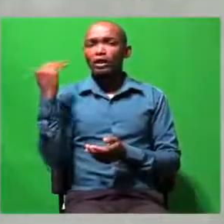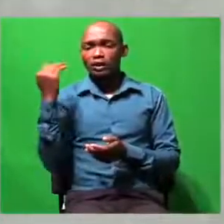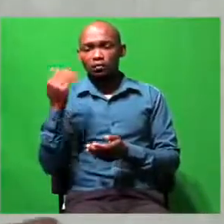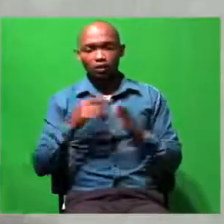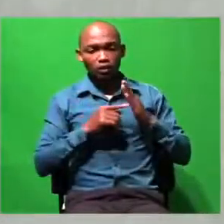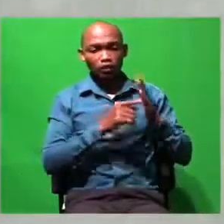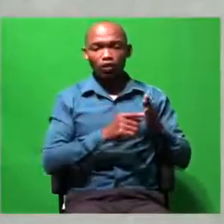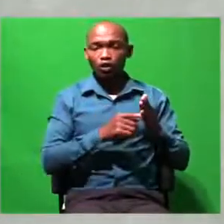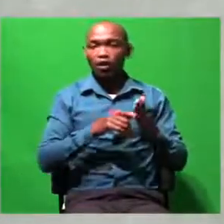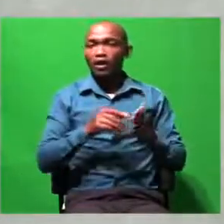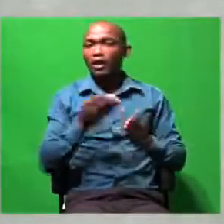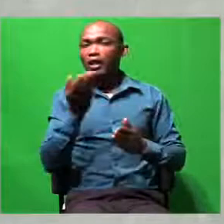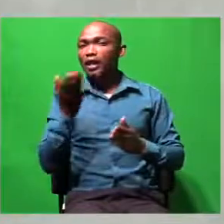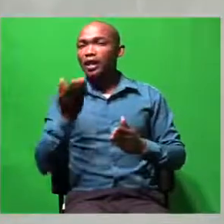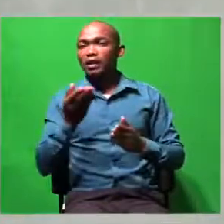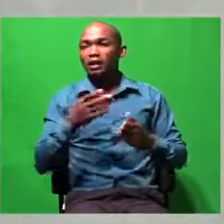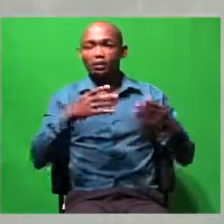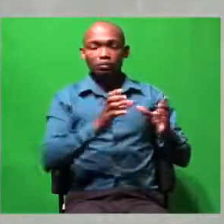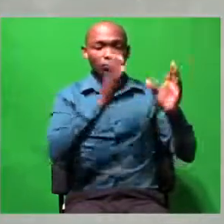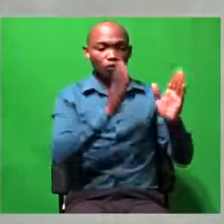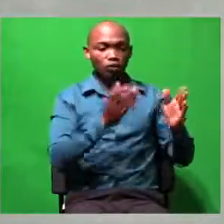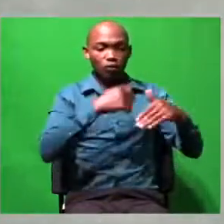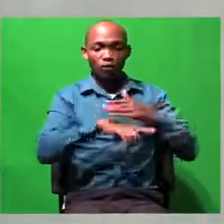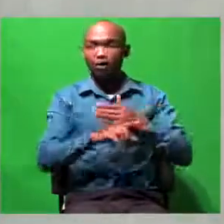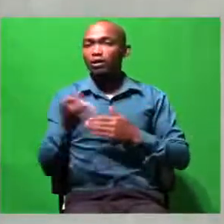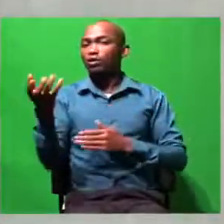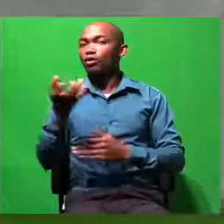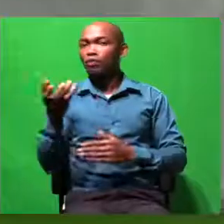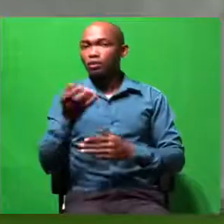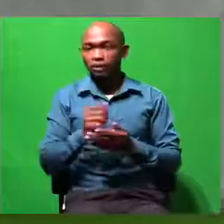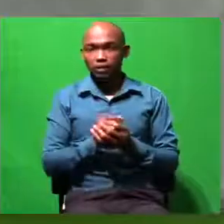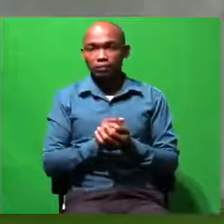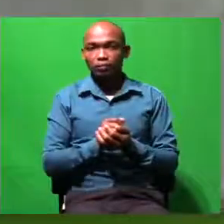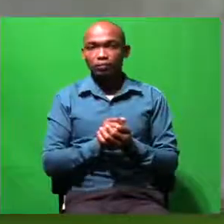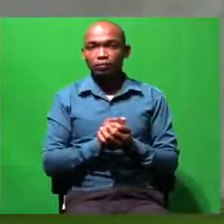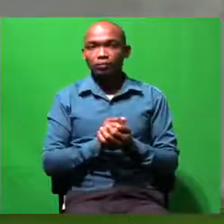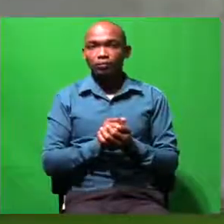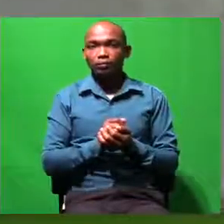show any special group in the communities? So just identify.